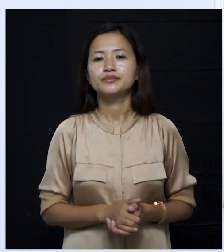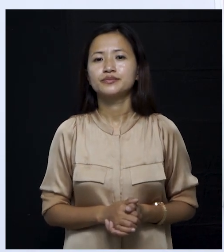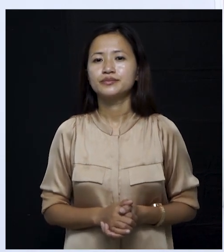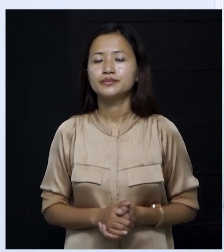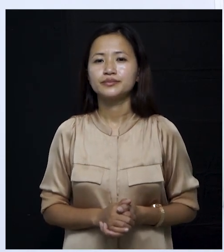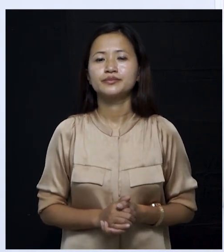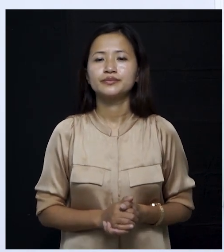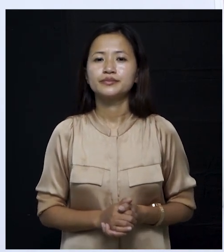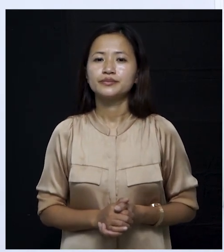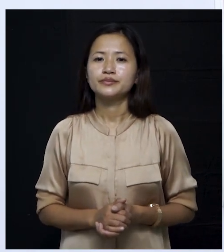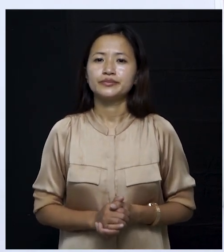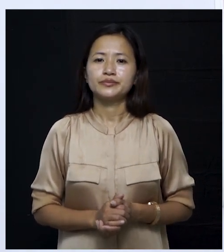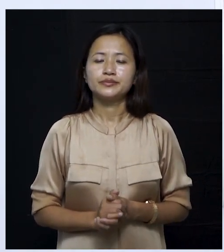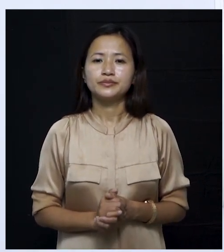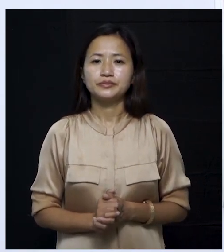group.